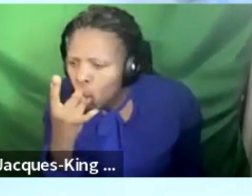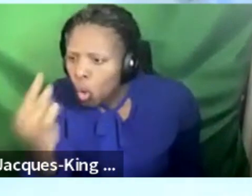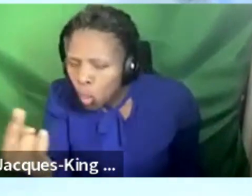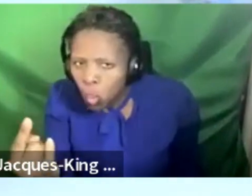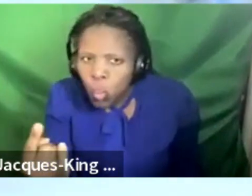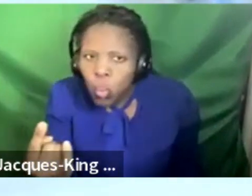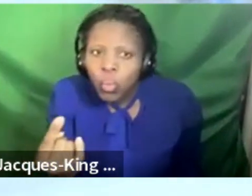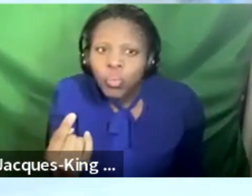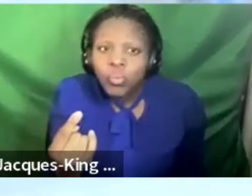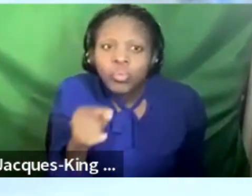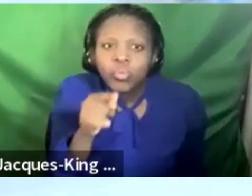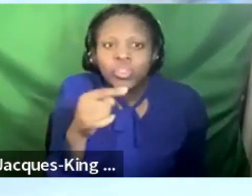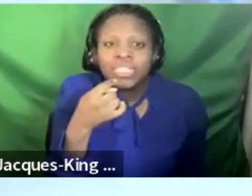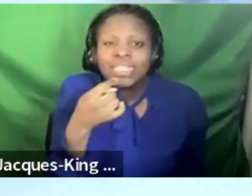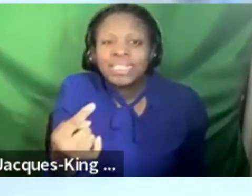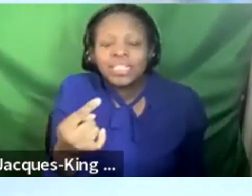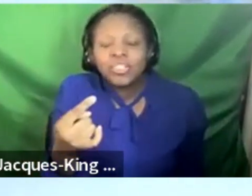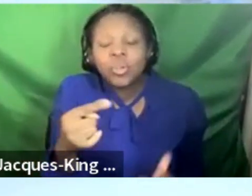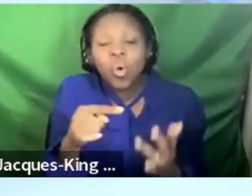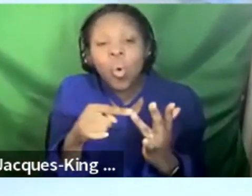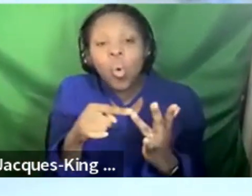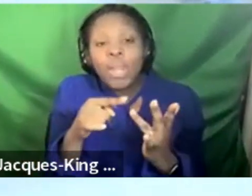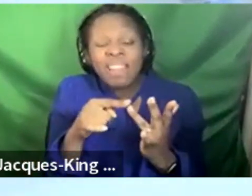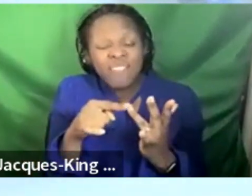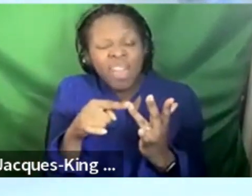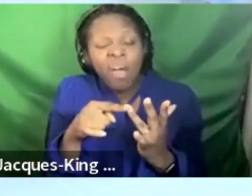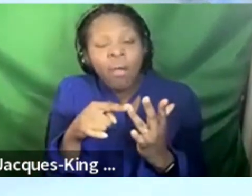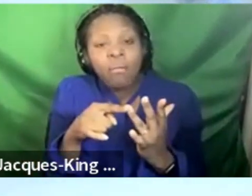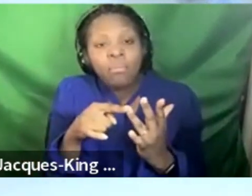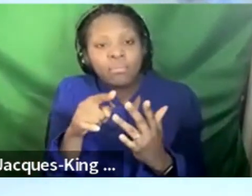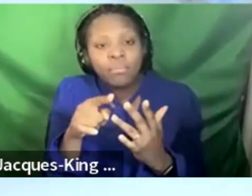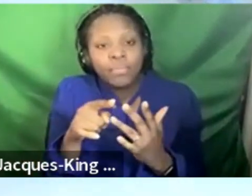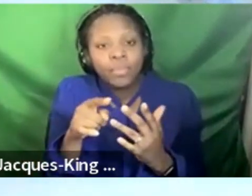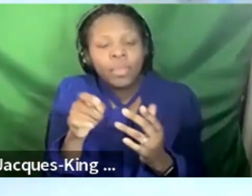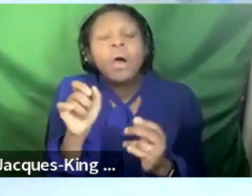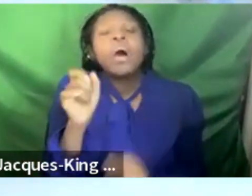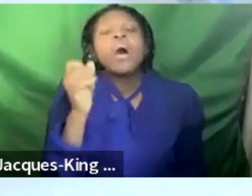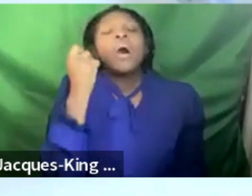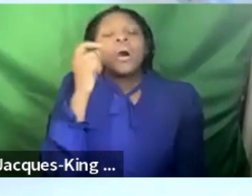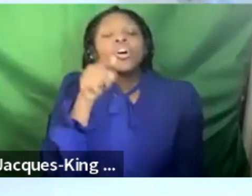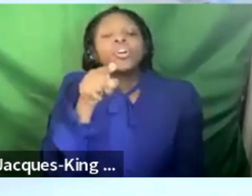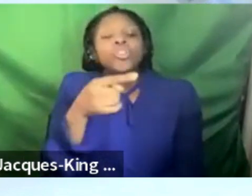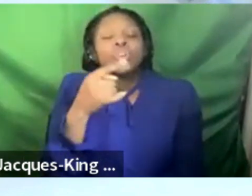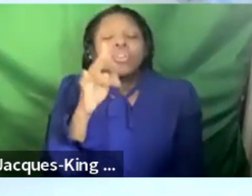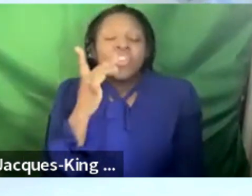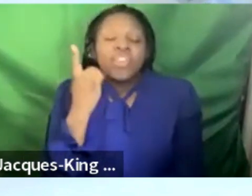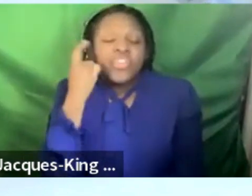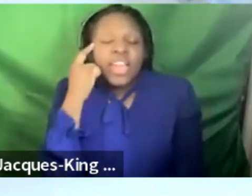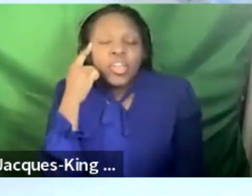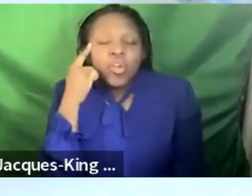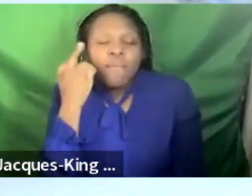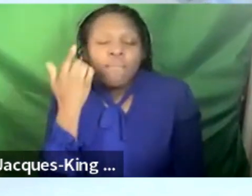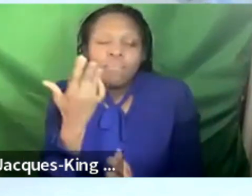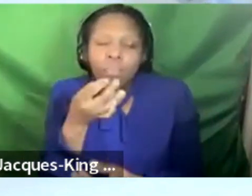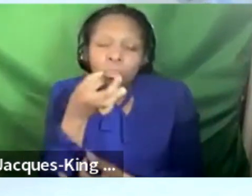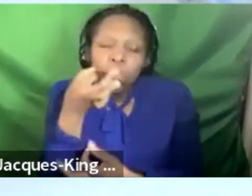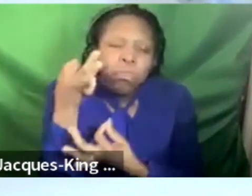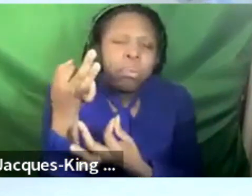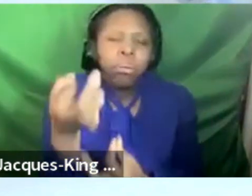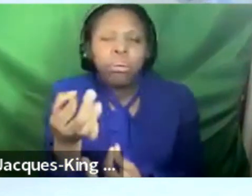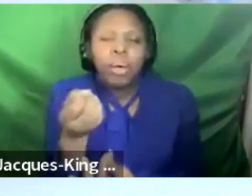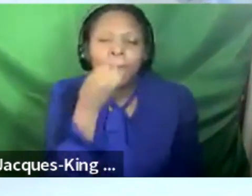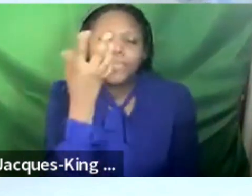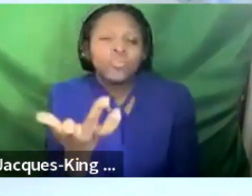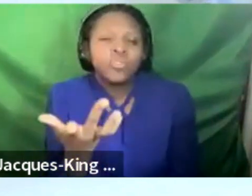it. Which one of you is who? What's going on? And then she says to Sister Olivia, okay, I see now, you think